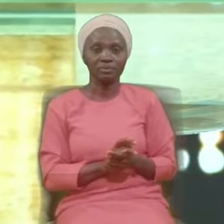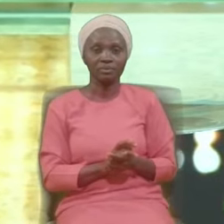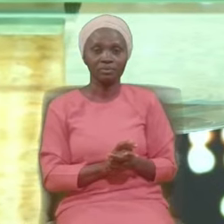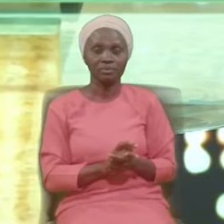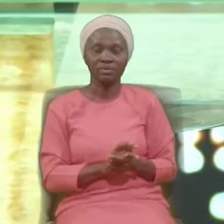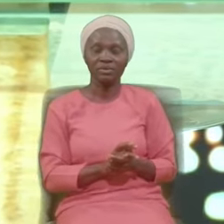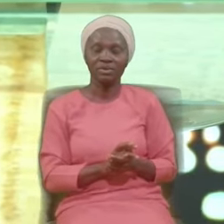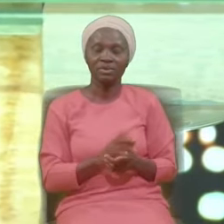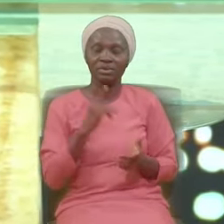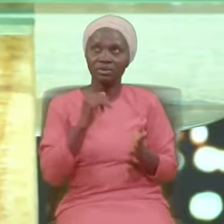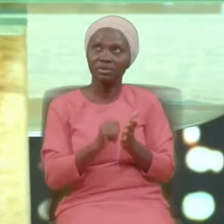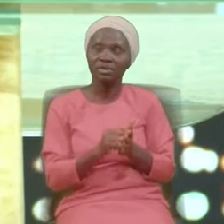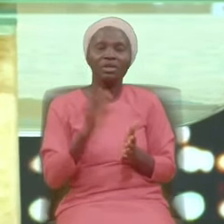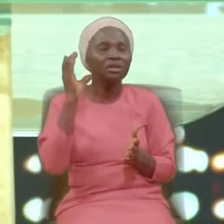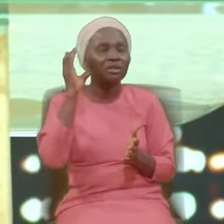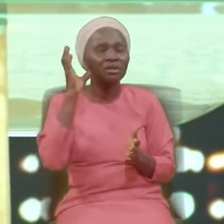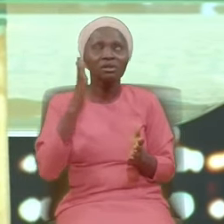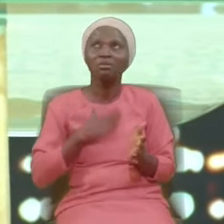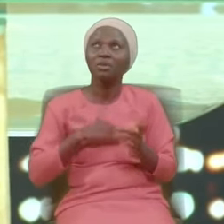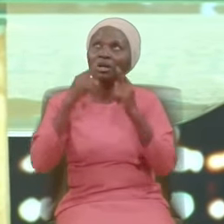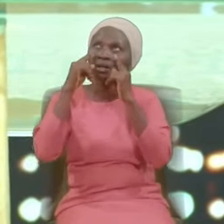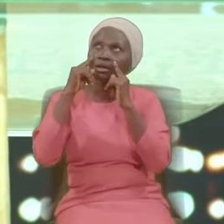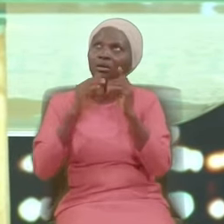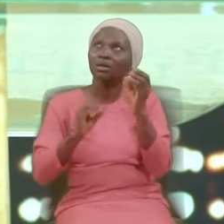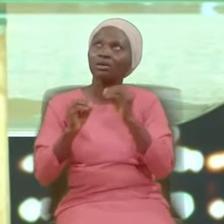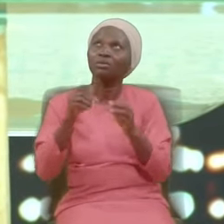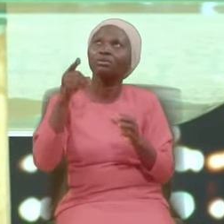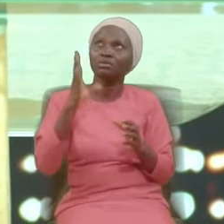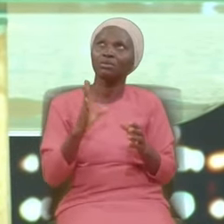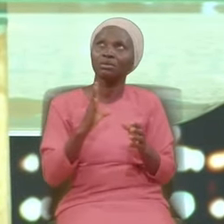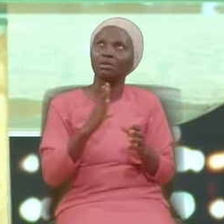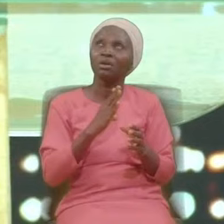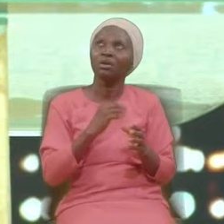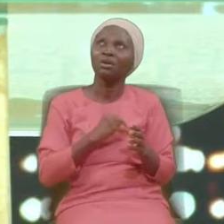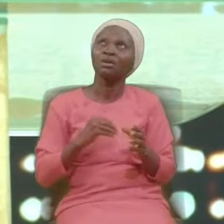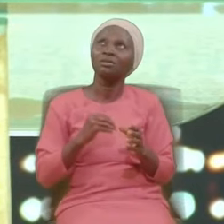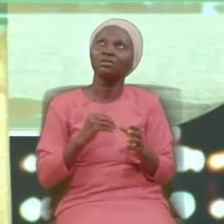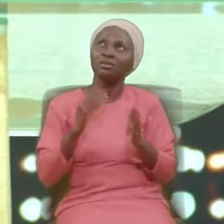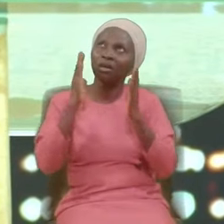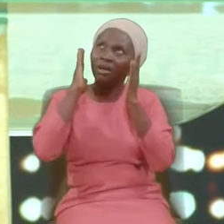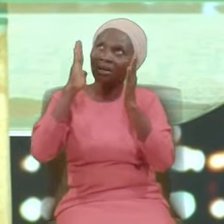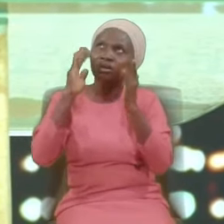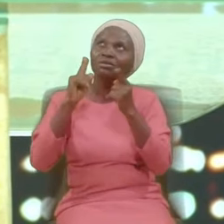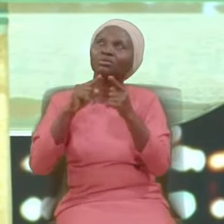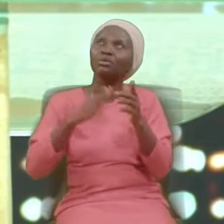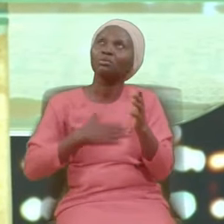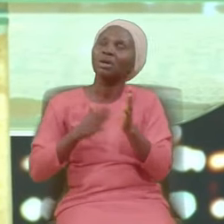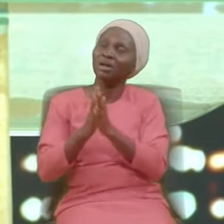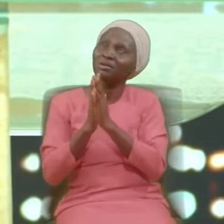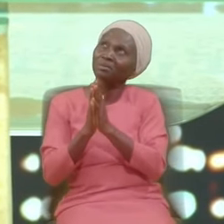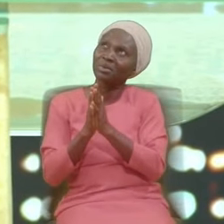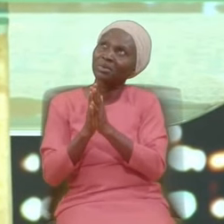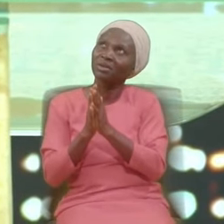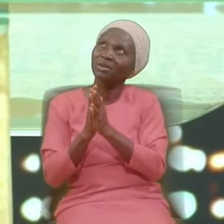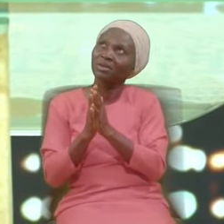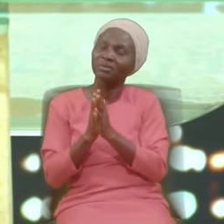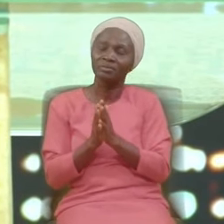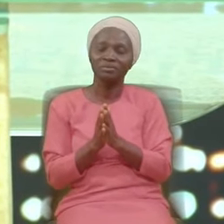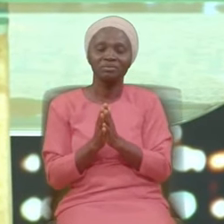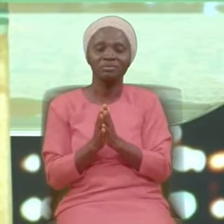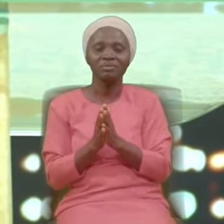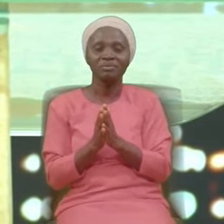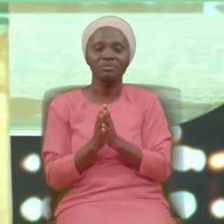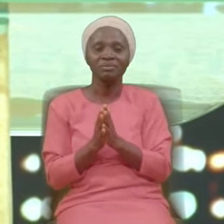my cry, O God. Attend unto my prayer. From the end of the